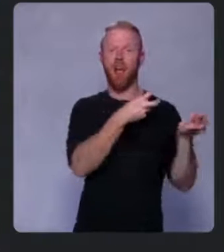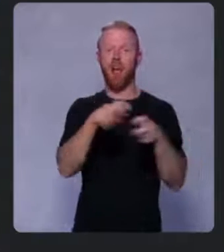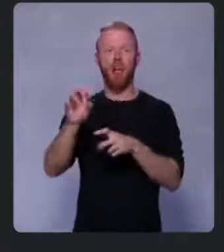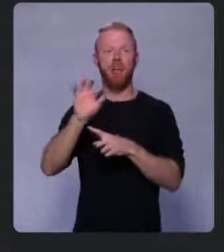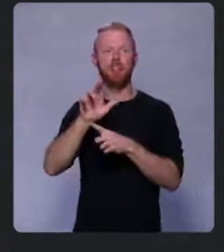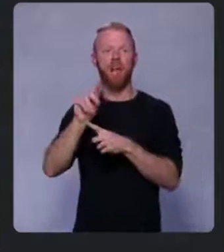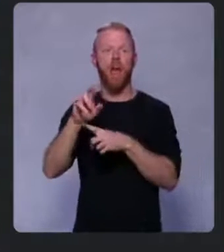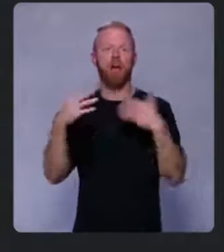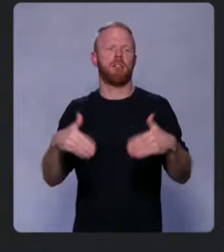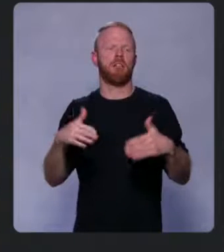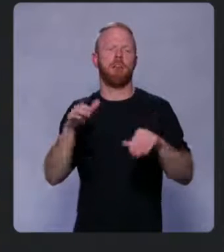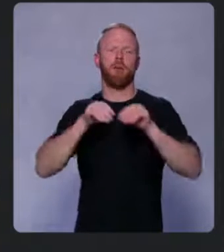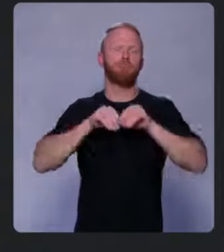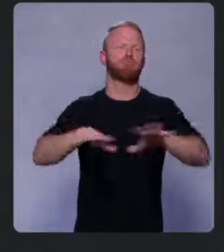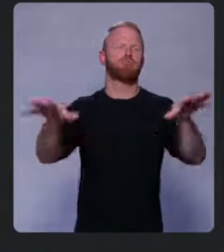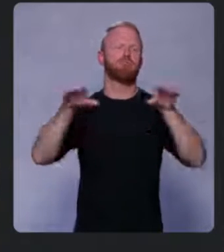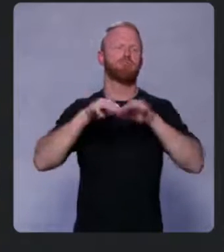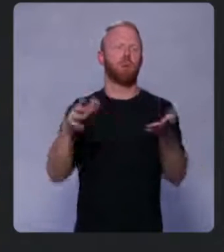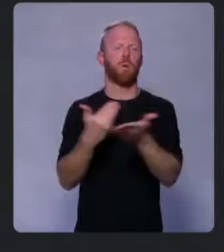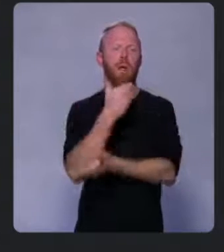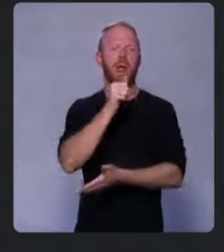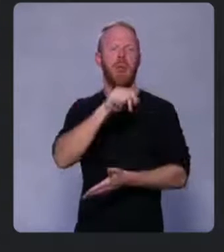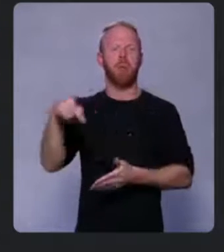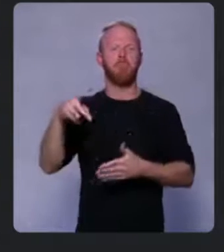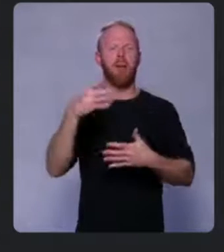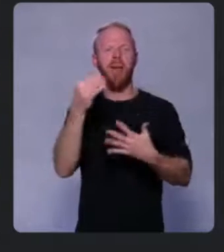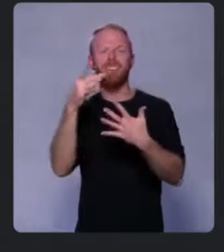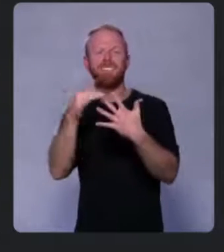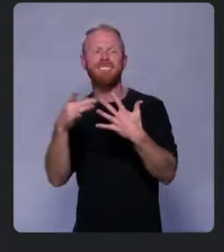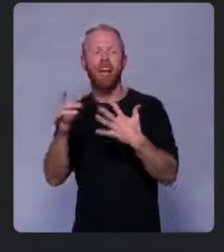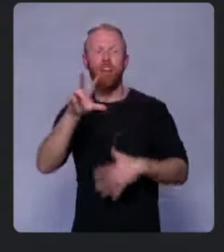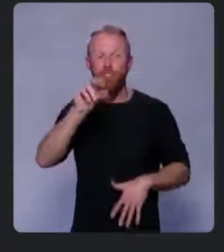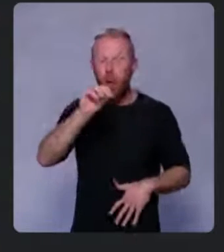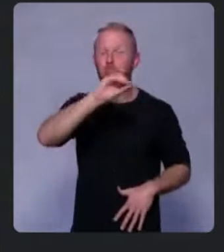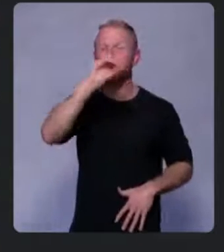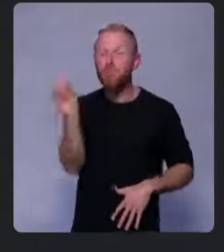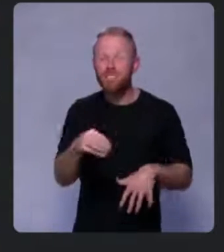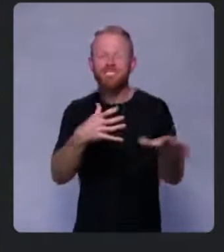Traditional experiences accessible anywhere that you might want to beyond Google.